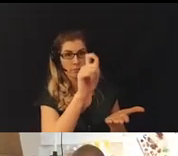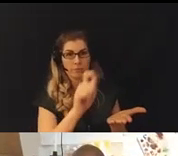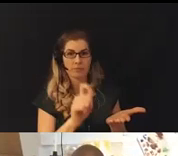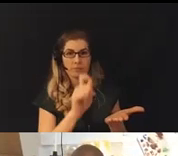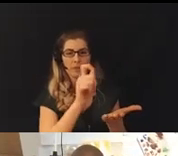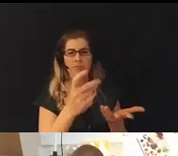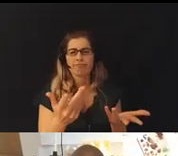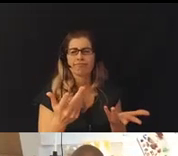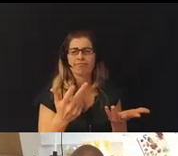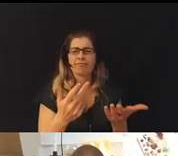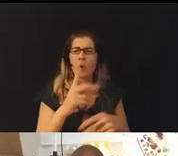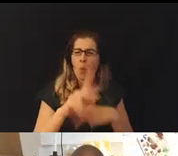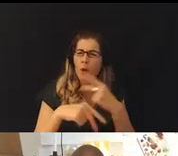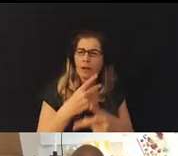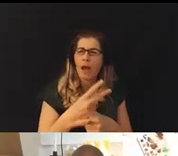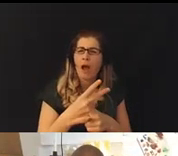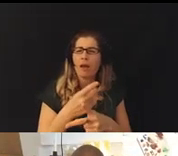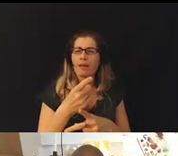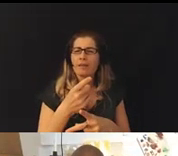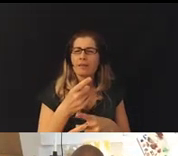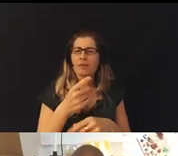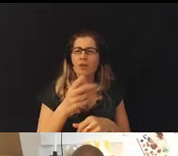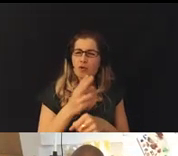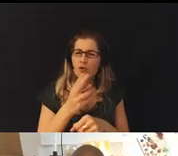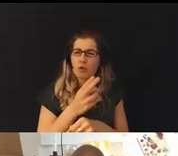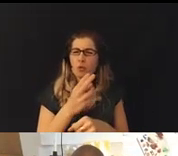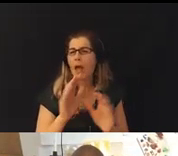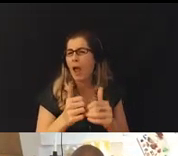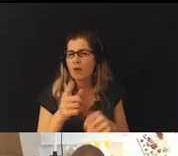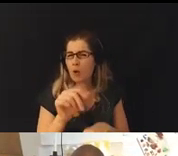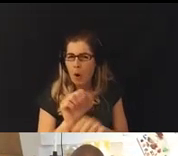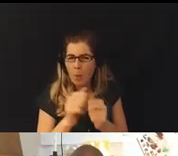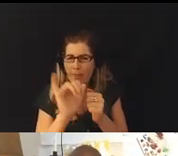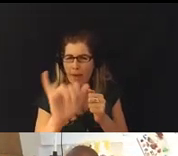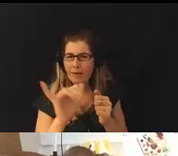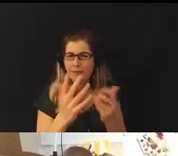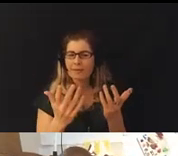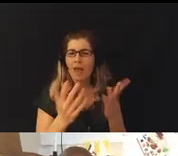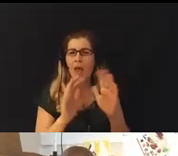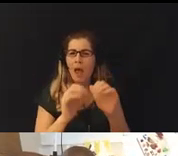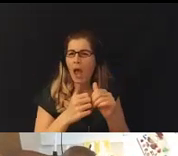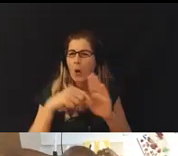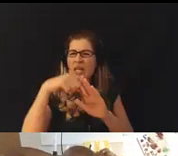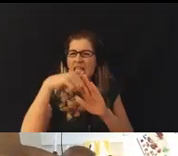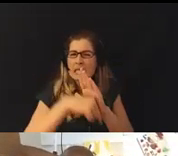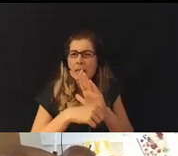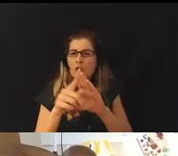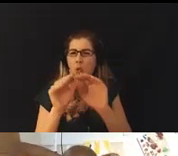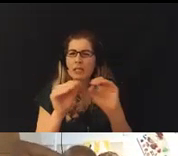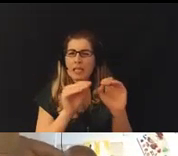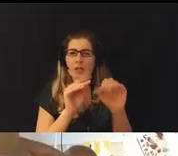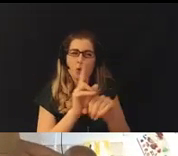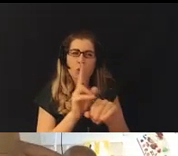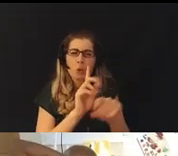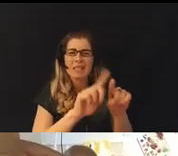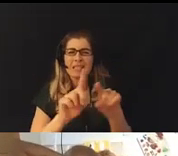What mediums and how did you work with that? And how deep did you go in teaching them to use these